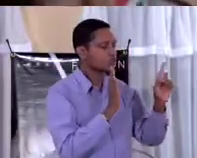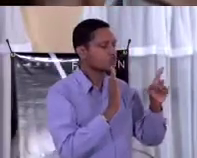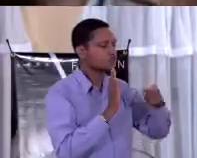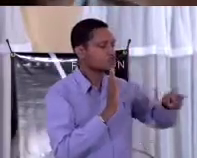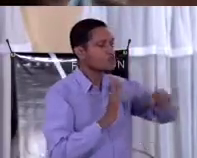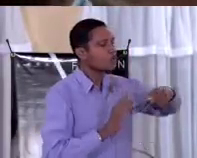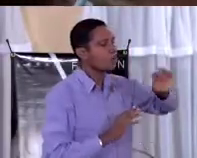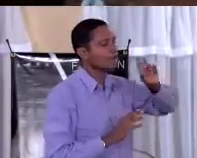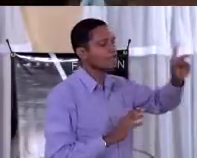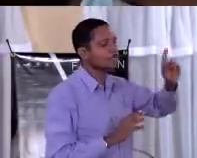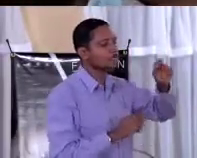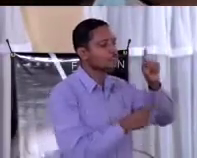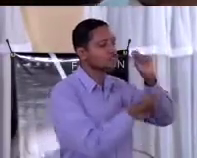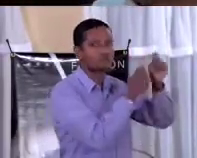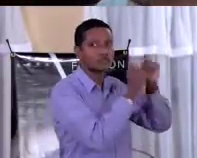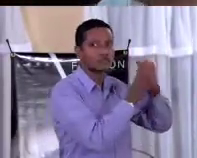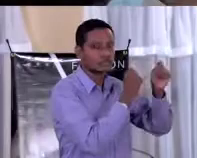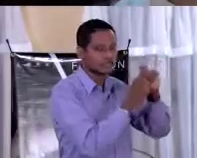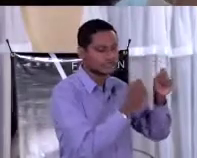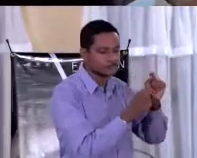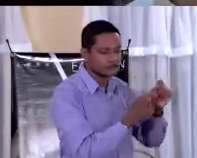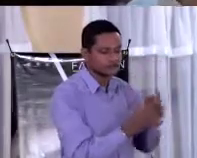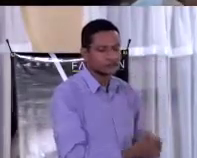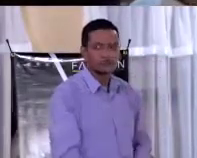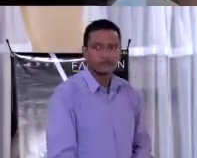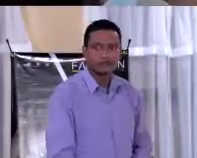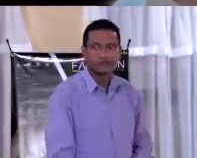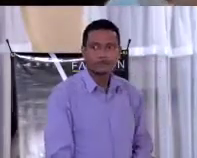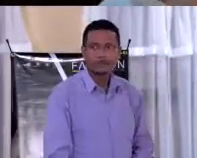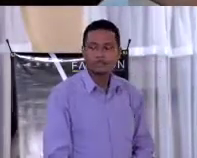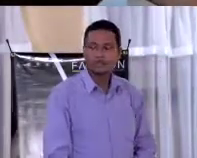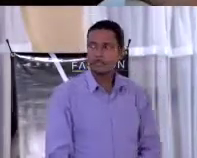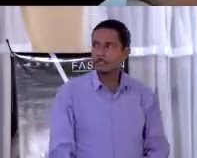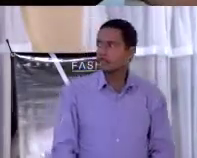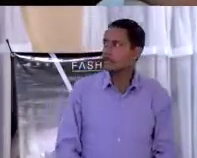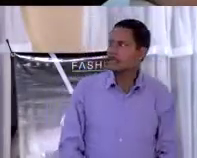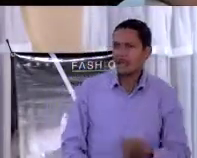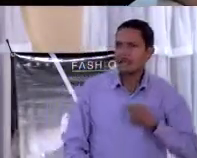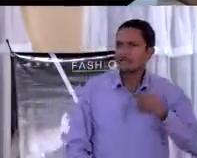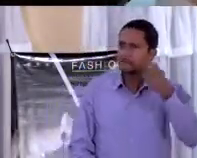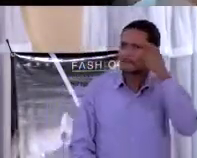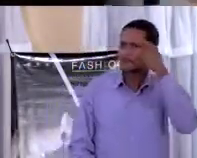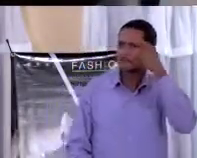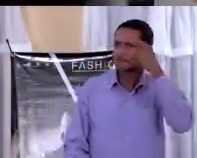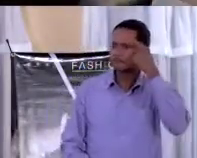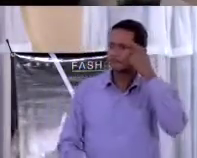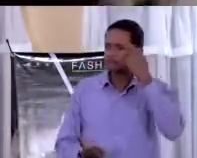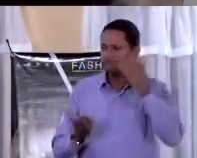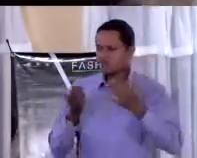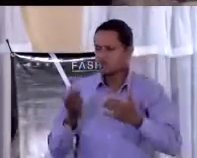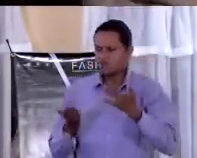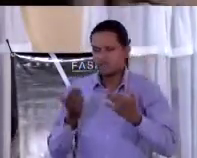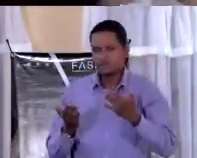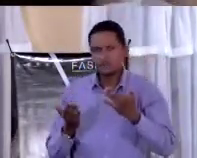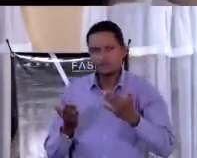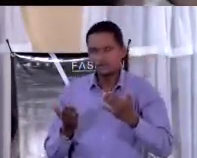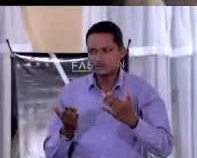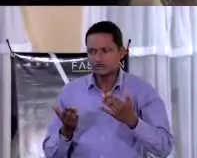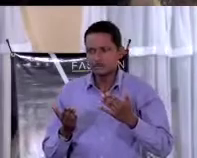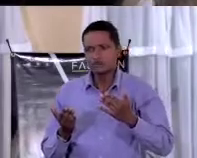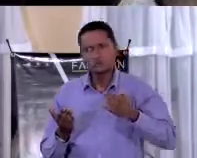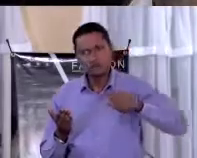we should try to develop a Caribbean approach from the perspective of Caribbean people trying to